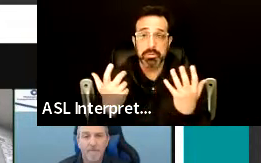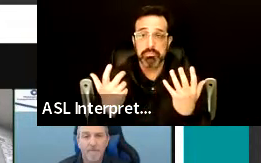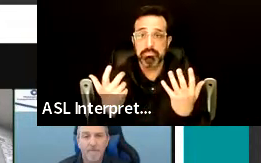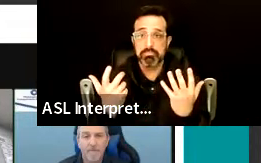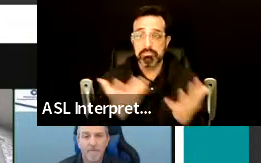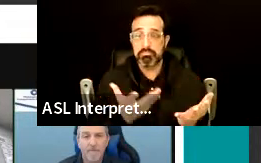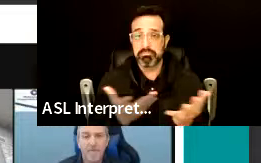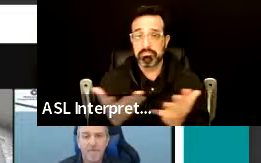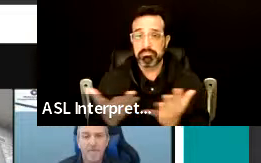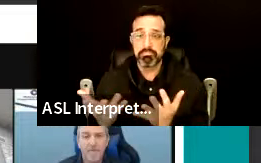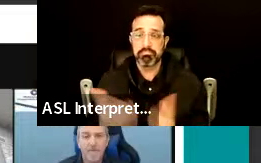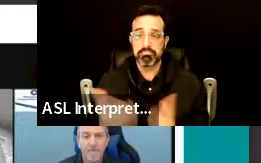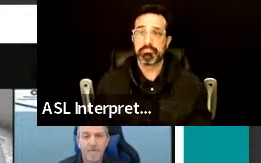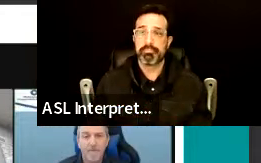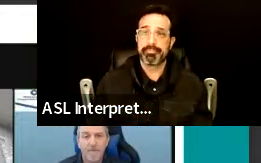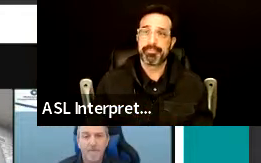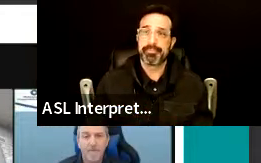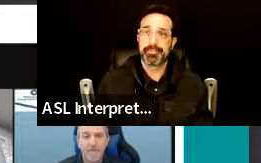have.